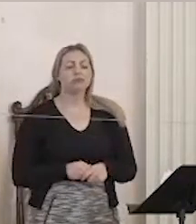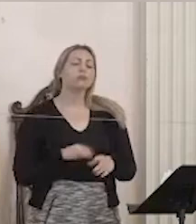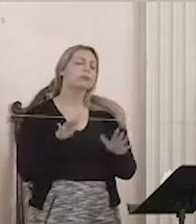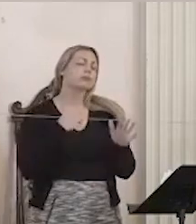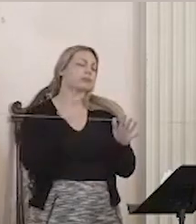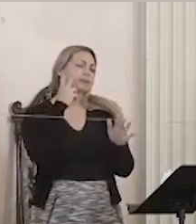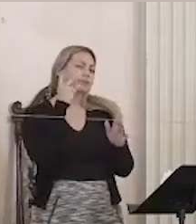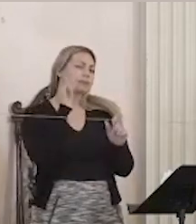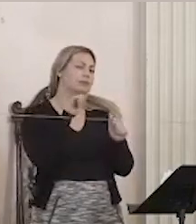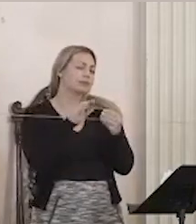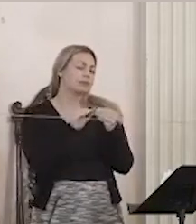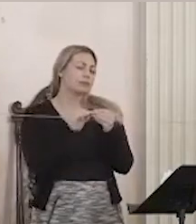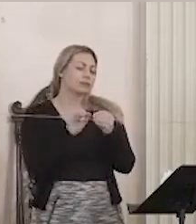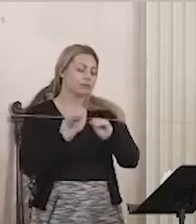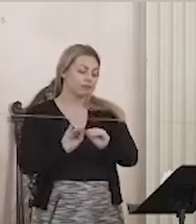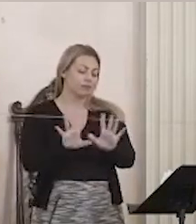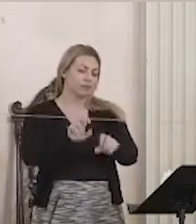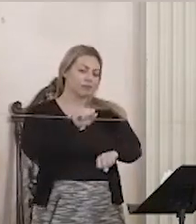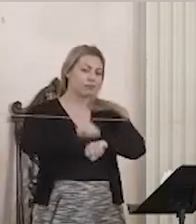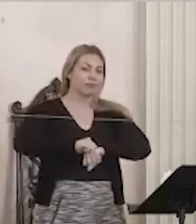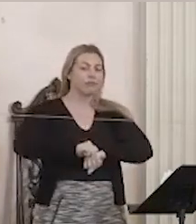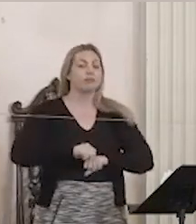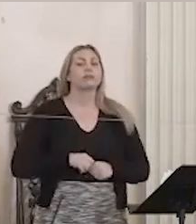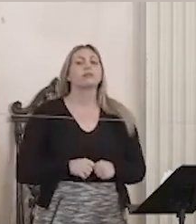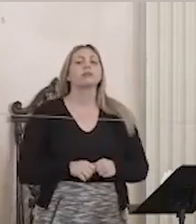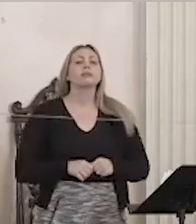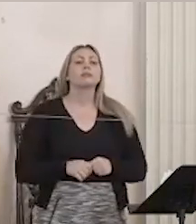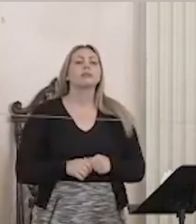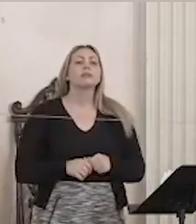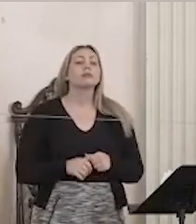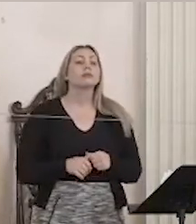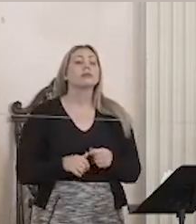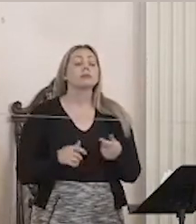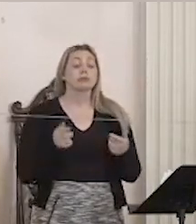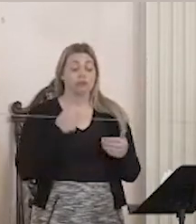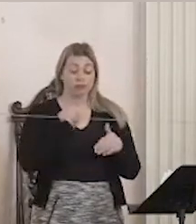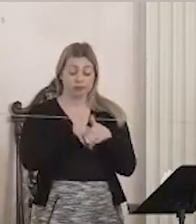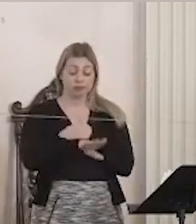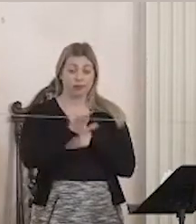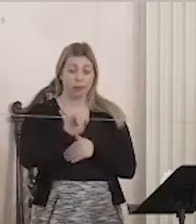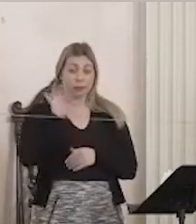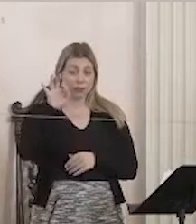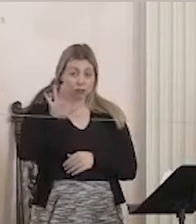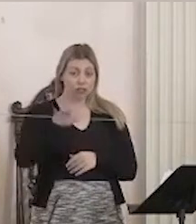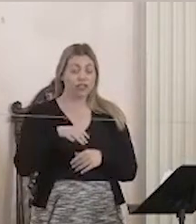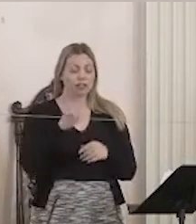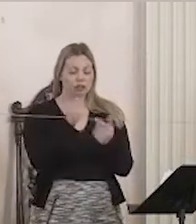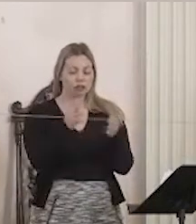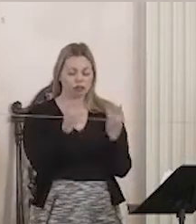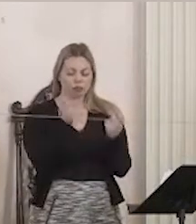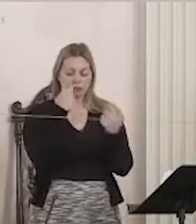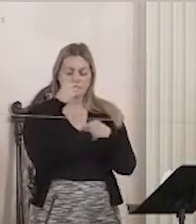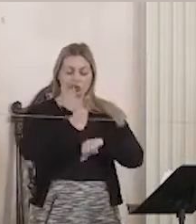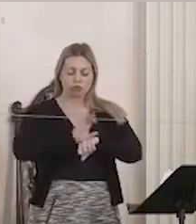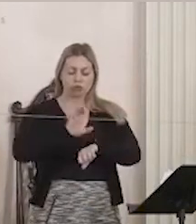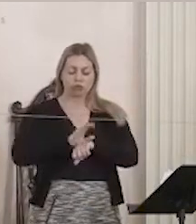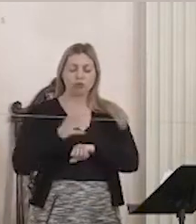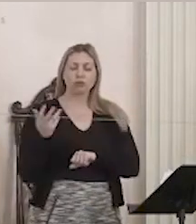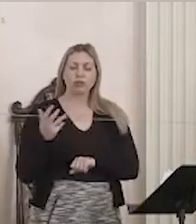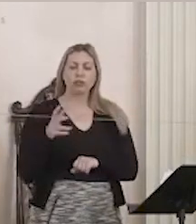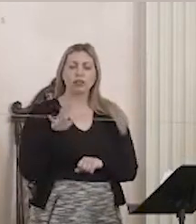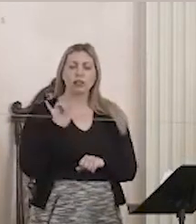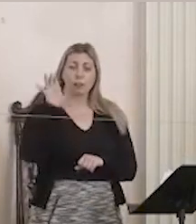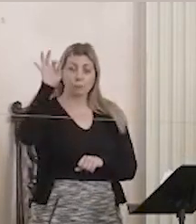Let me see if I could be more concrete. When I came into the ministry, the general understanding among congregations was